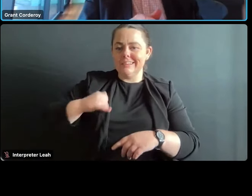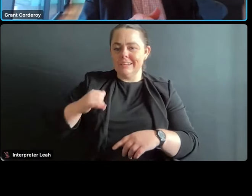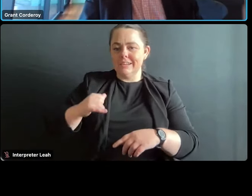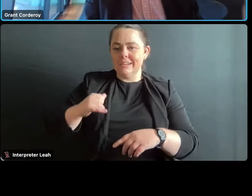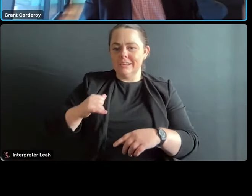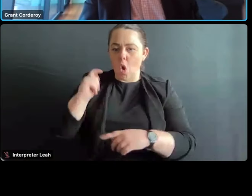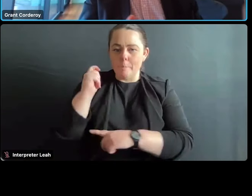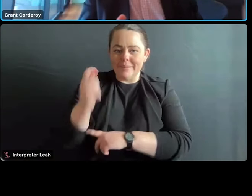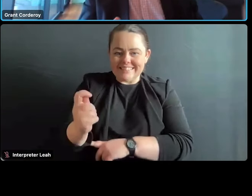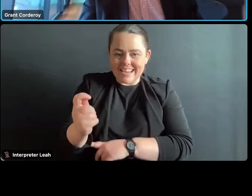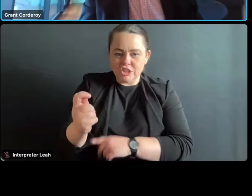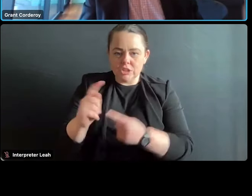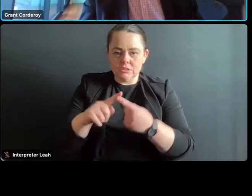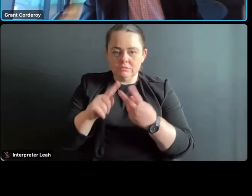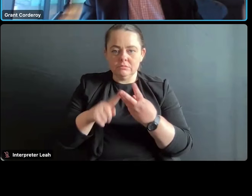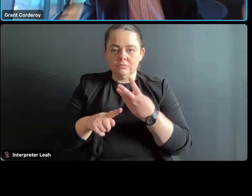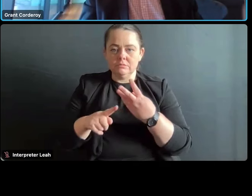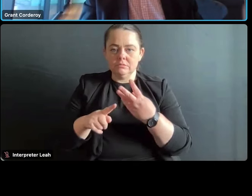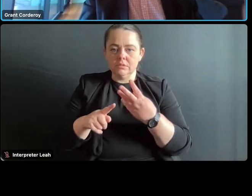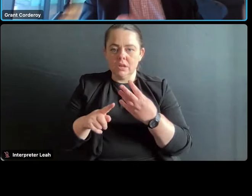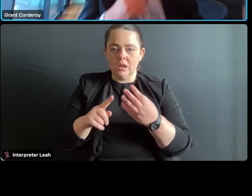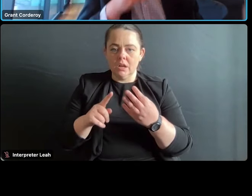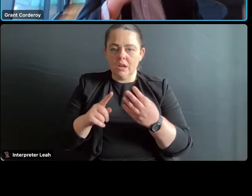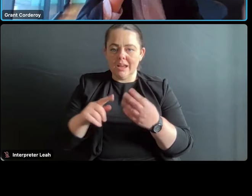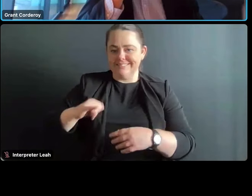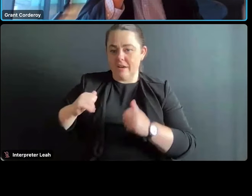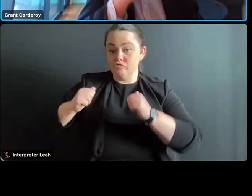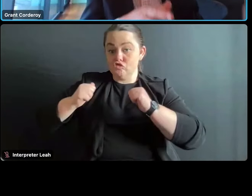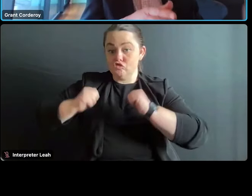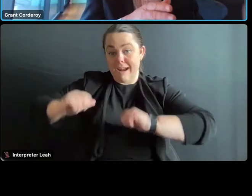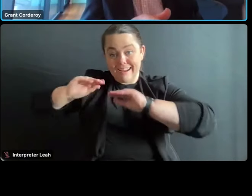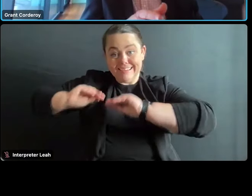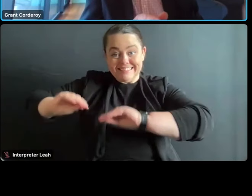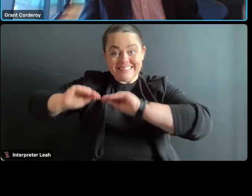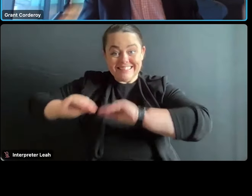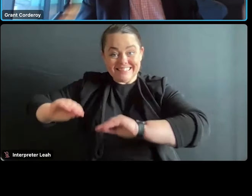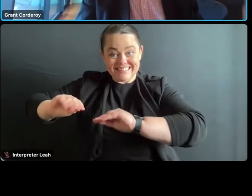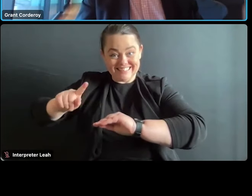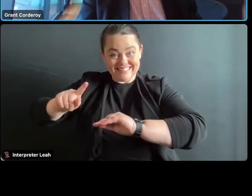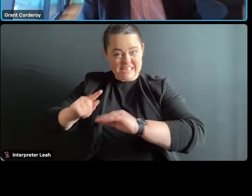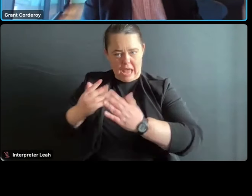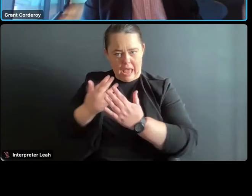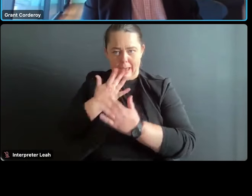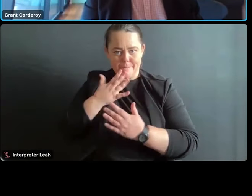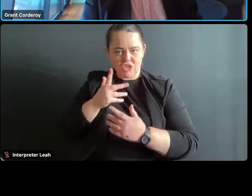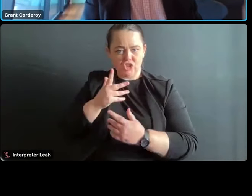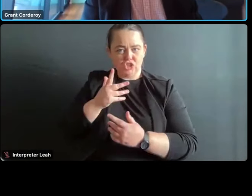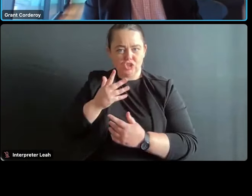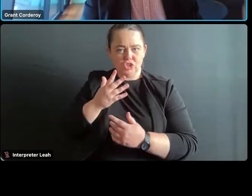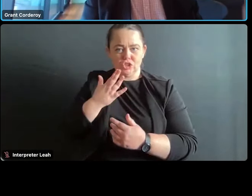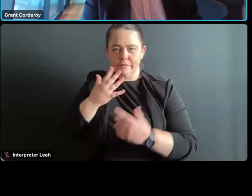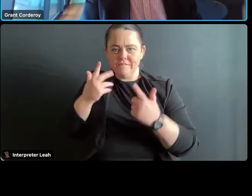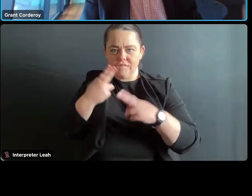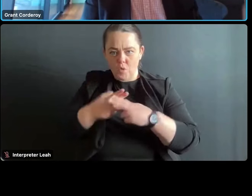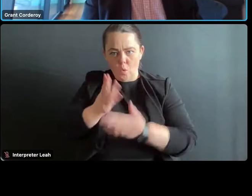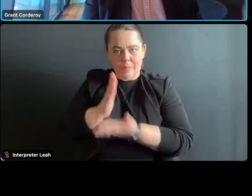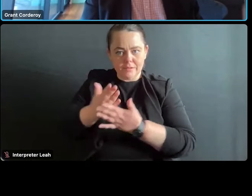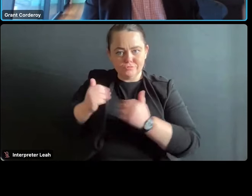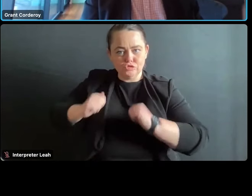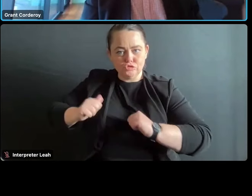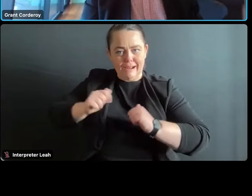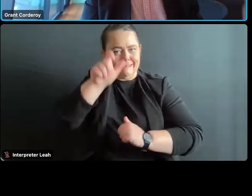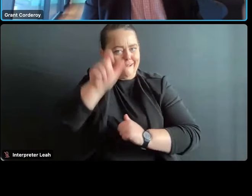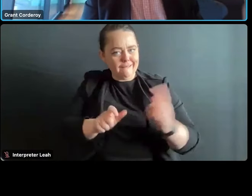aren't specifically to an employee. And so that's a fairly normal way of doing it, and most providers would be doing